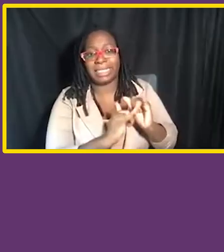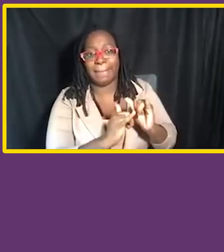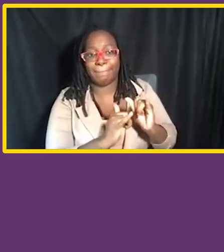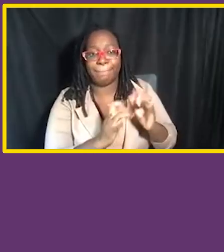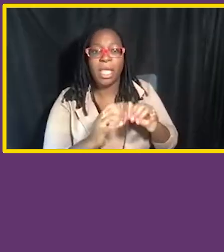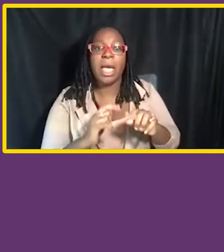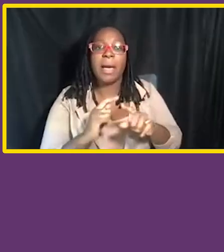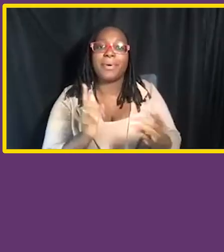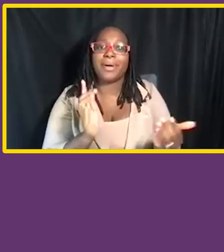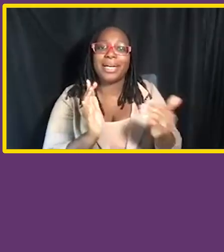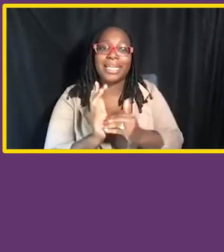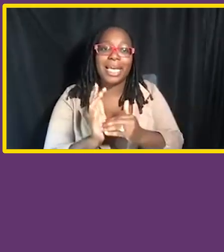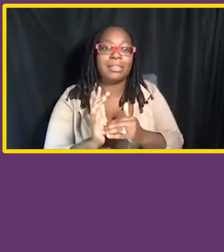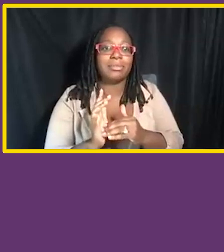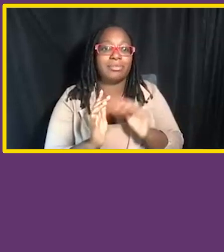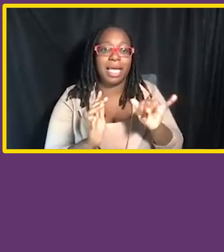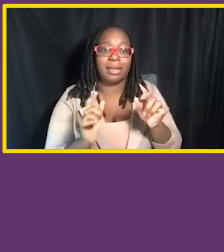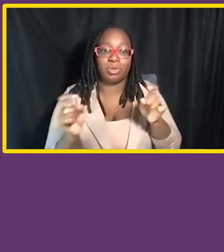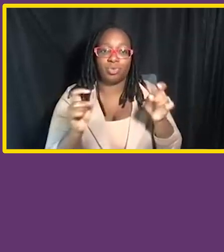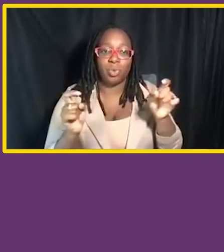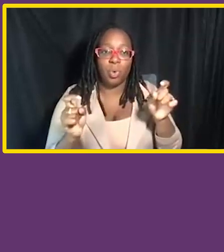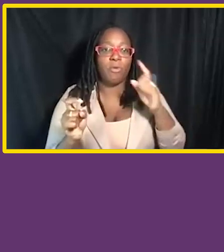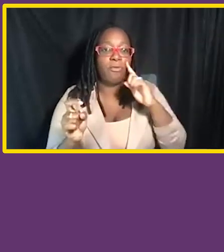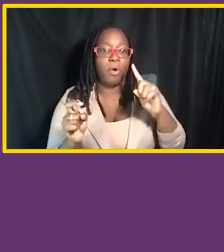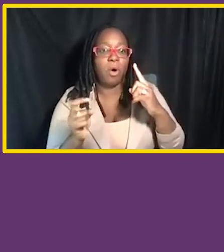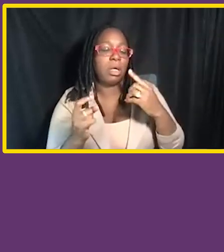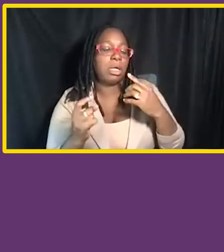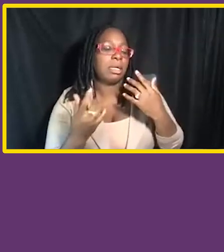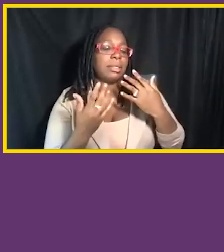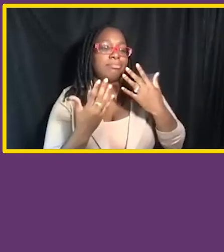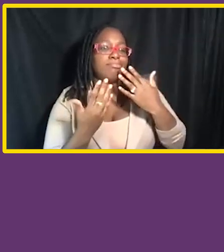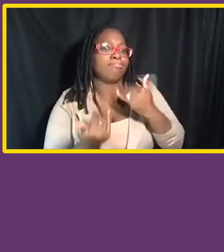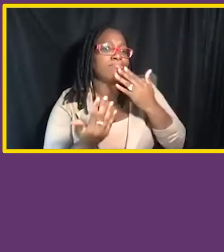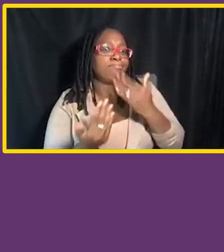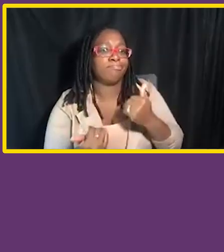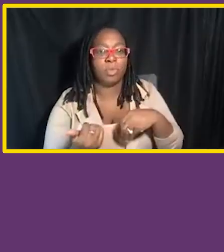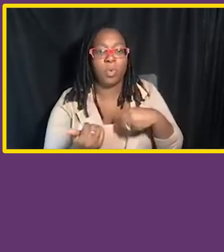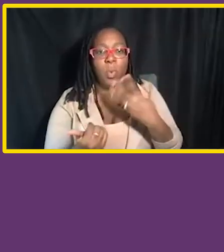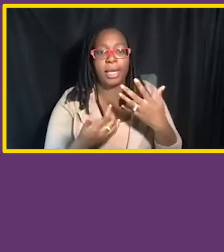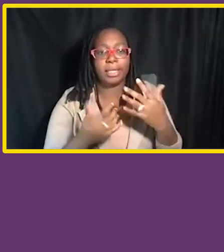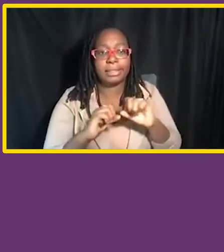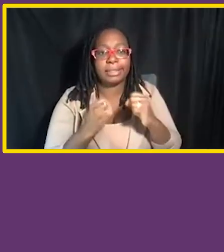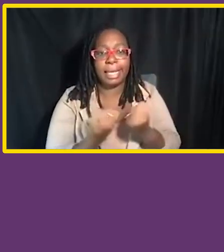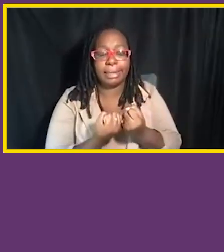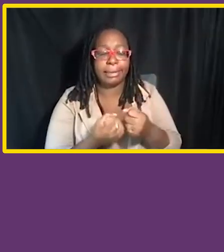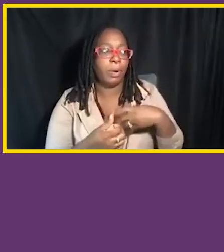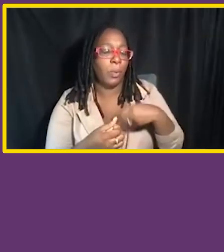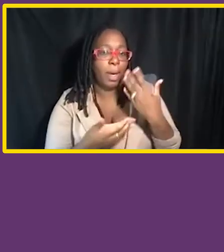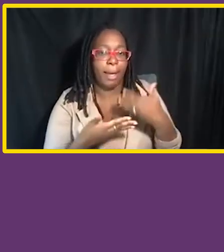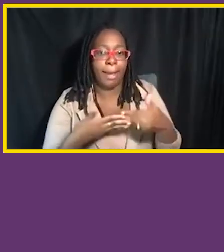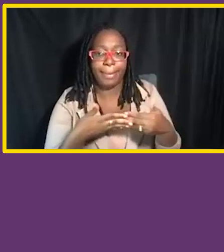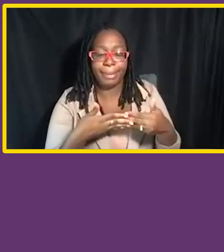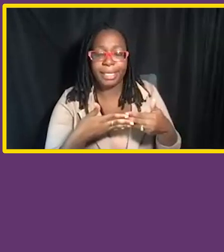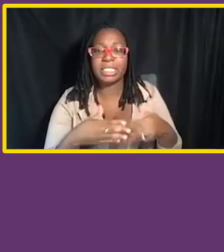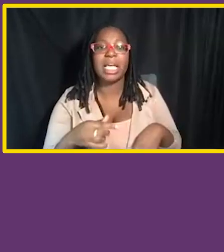parts of white society, white babies, but at the same time being referred to as, I'm not even gonna say